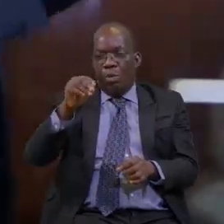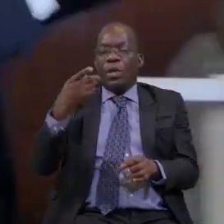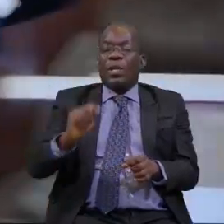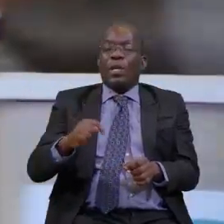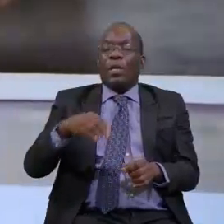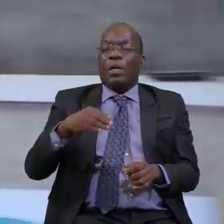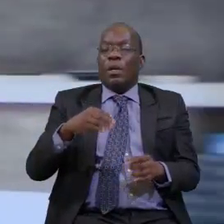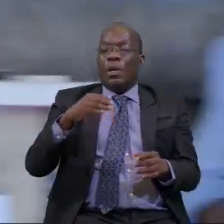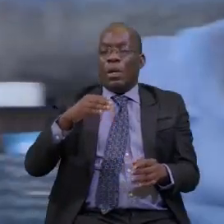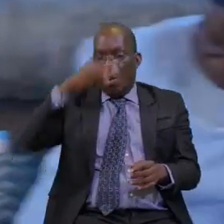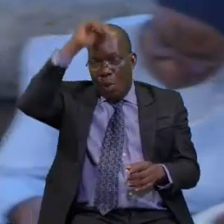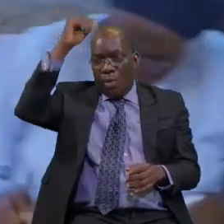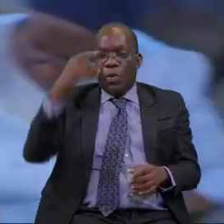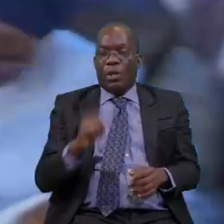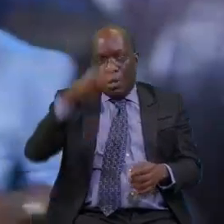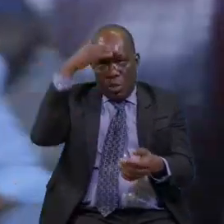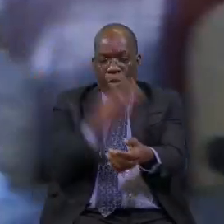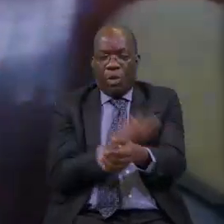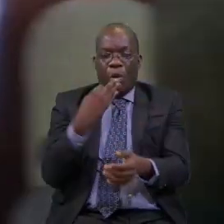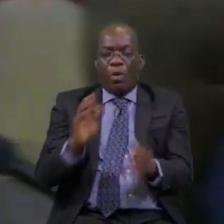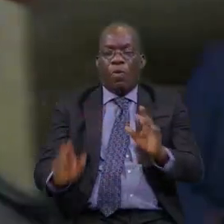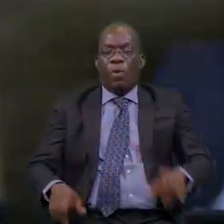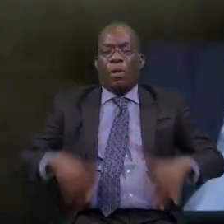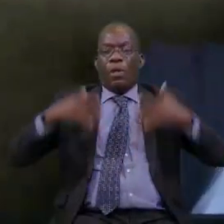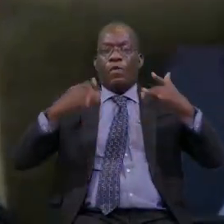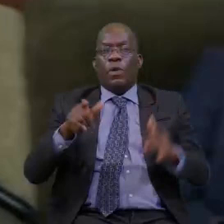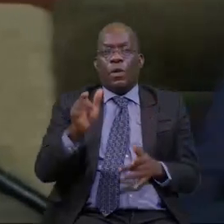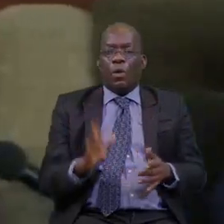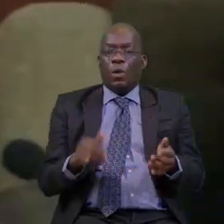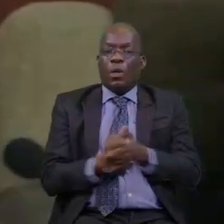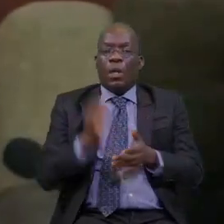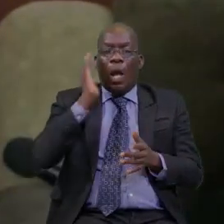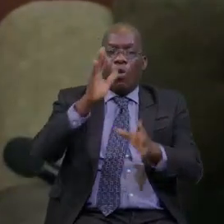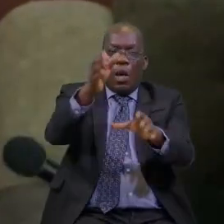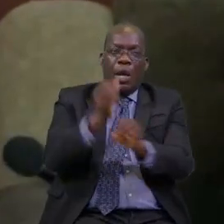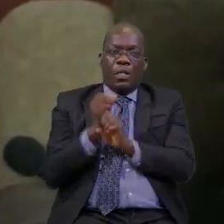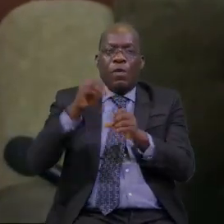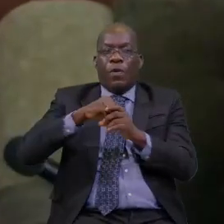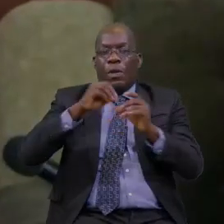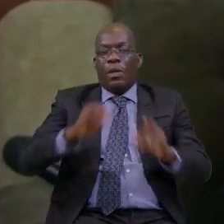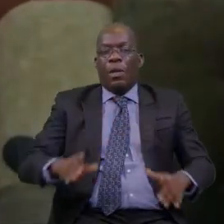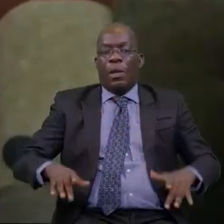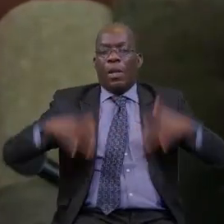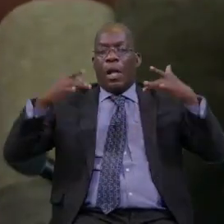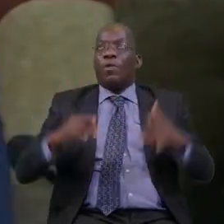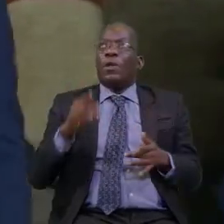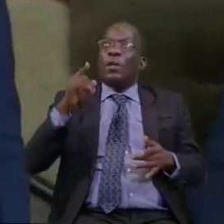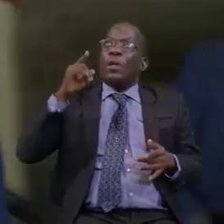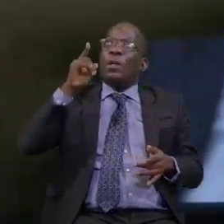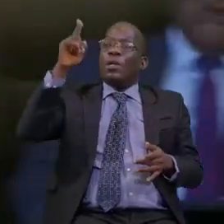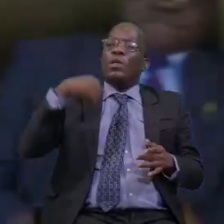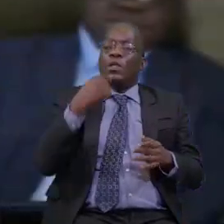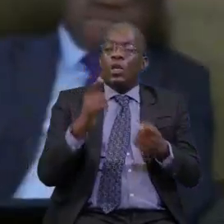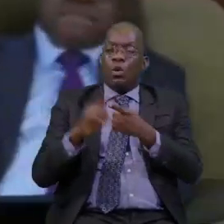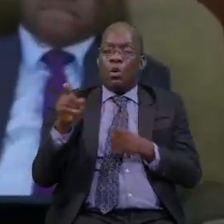the son of the living God that will achieve in life. And he said unto him, son, thy sins